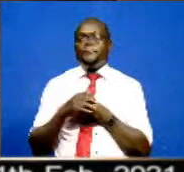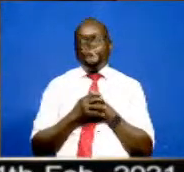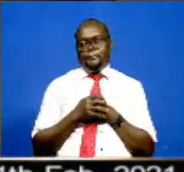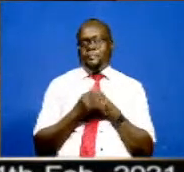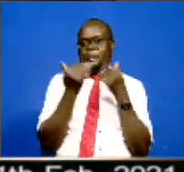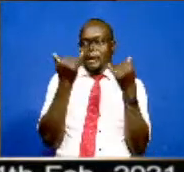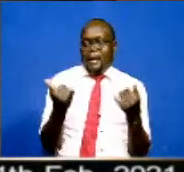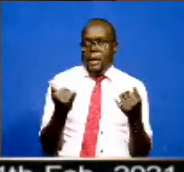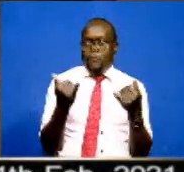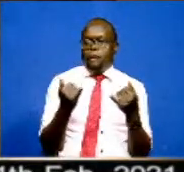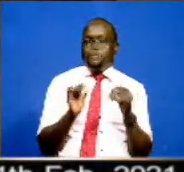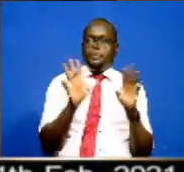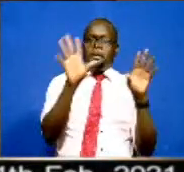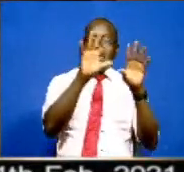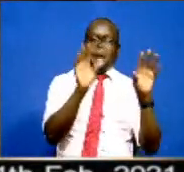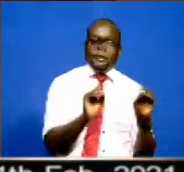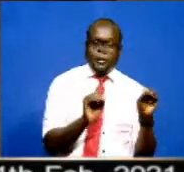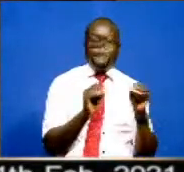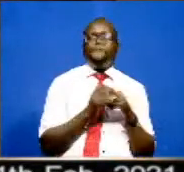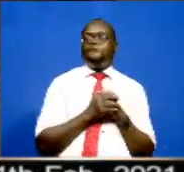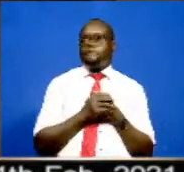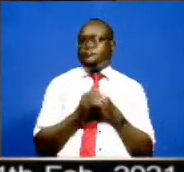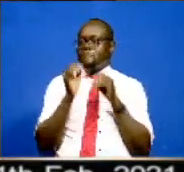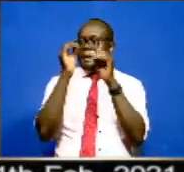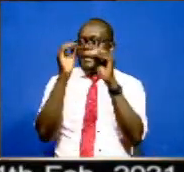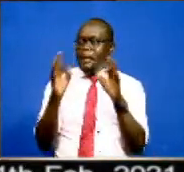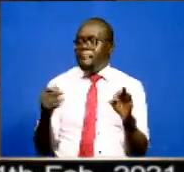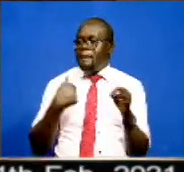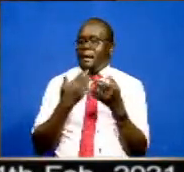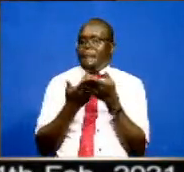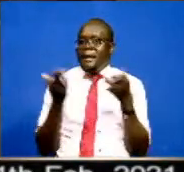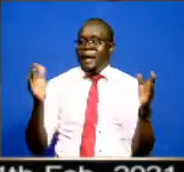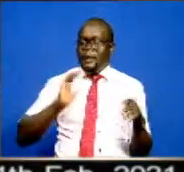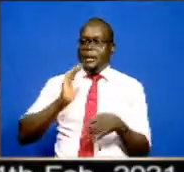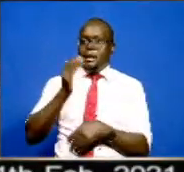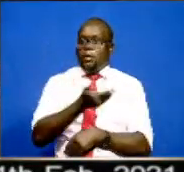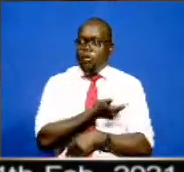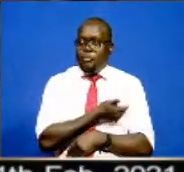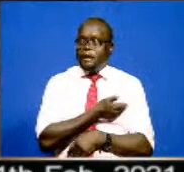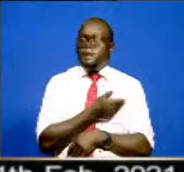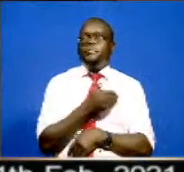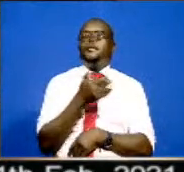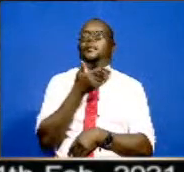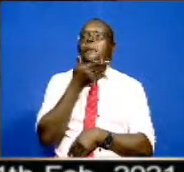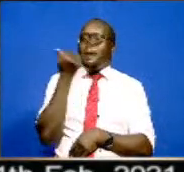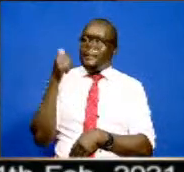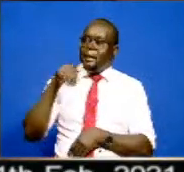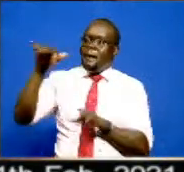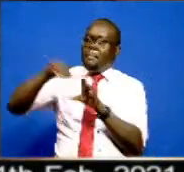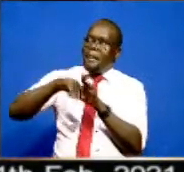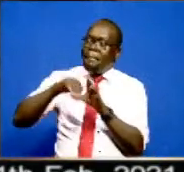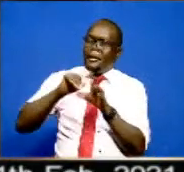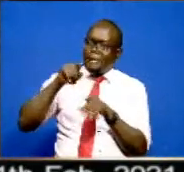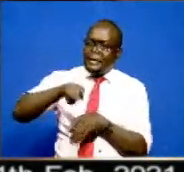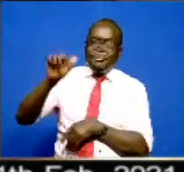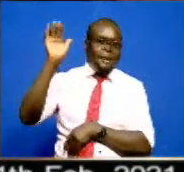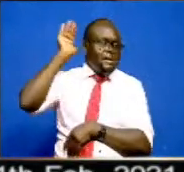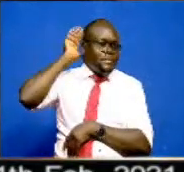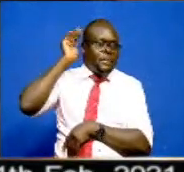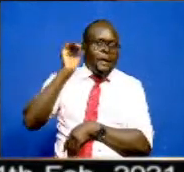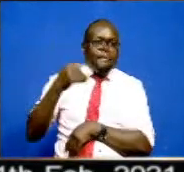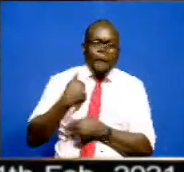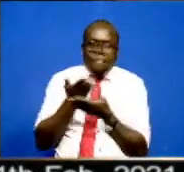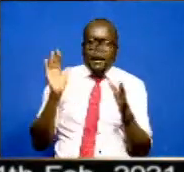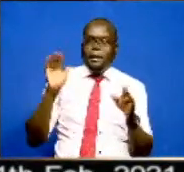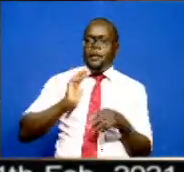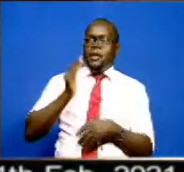when it comes to budget, if there is any committee, Mr. Speaker, I wish the members could listen to me. If there is any